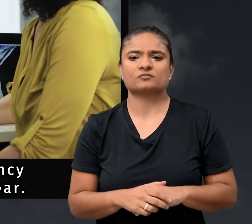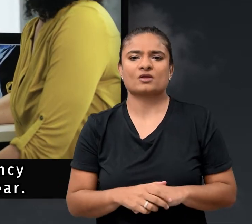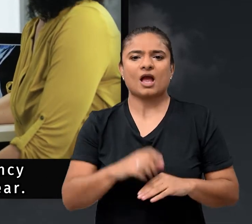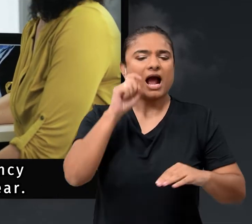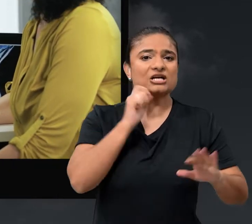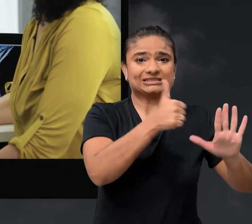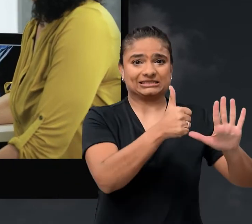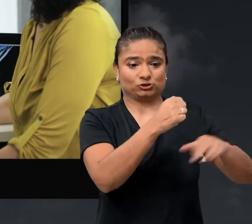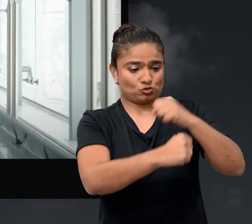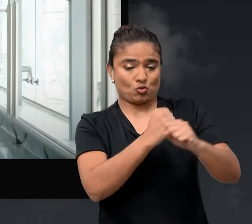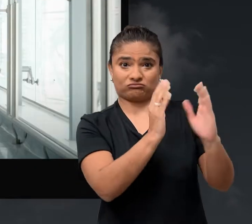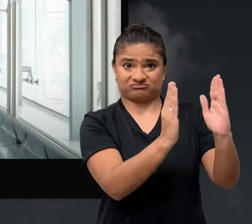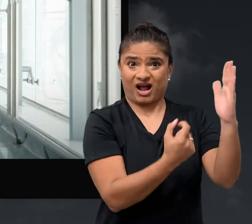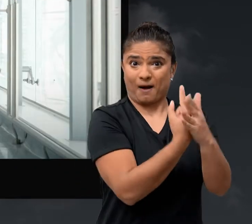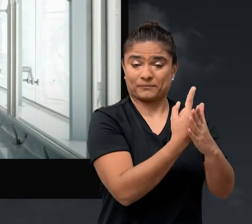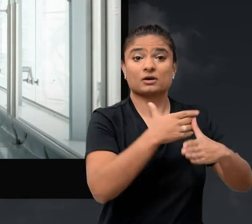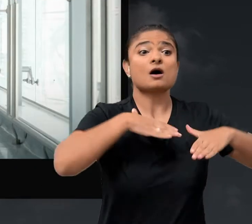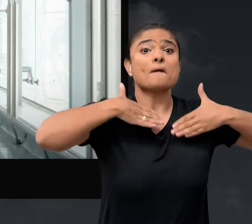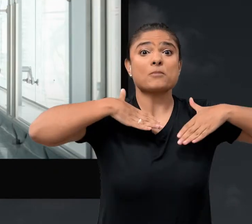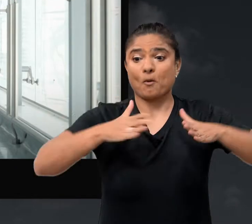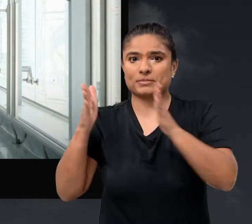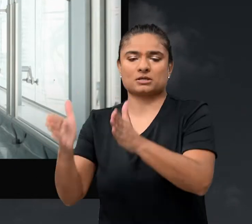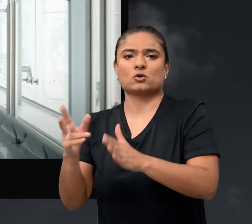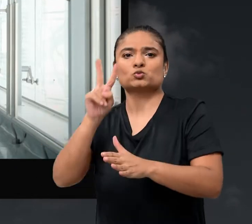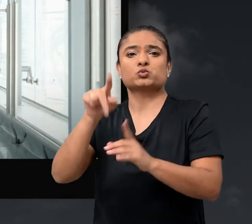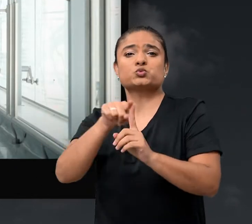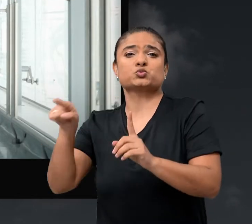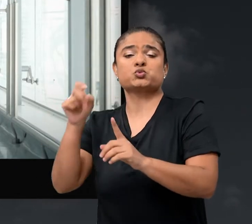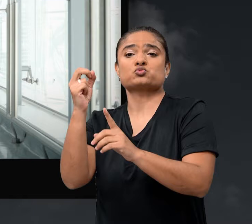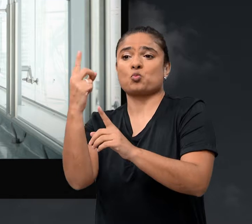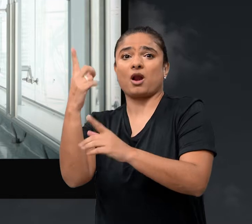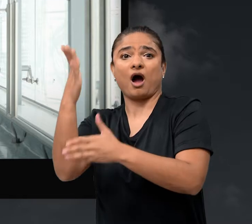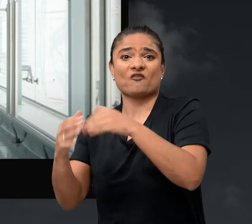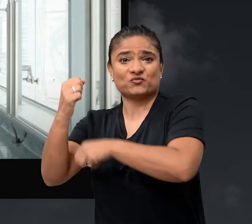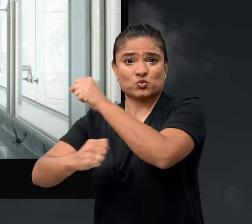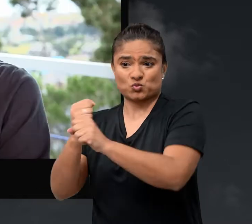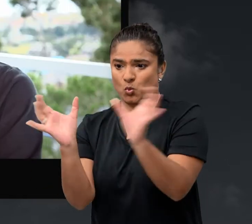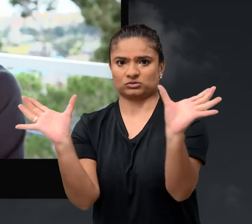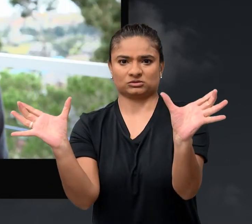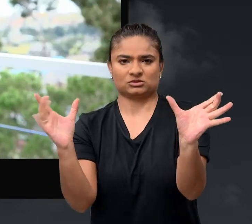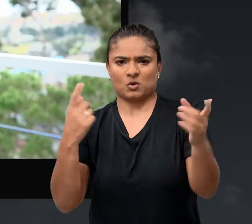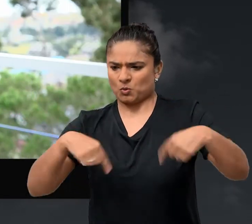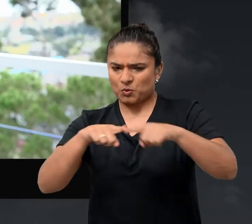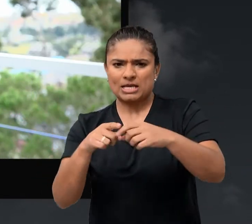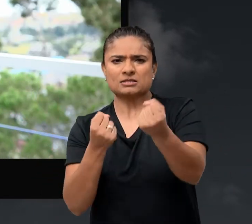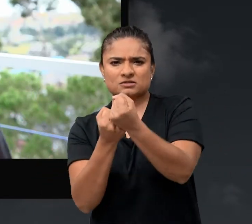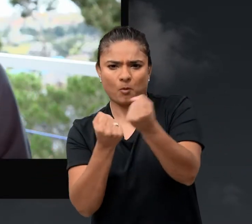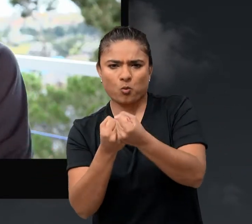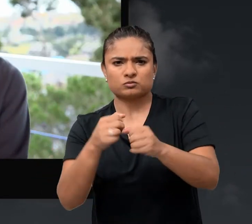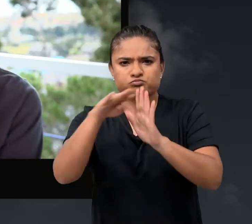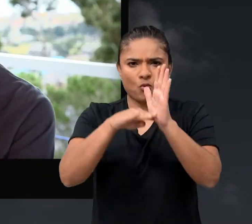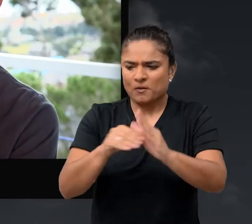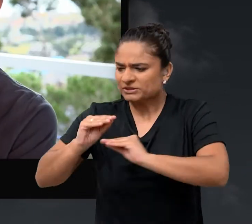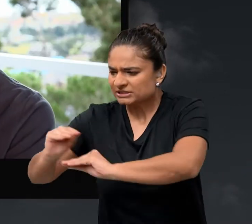1 year. A paraplegic, 2 years, 2.5 years. After we implemented our peer support programs and